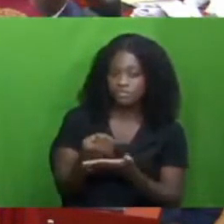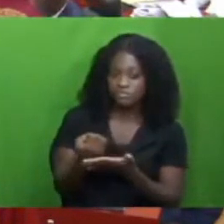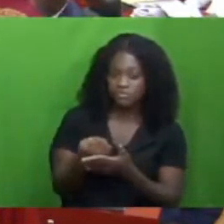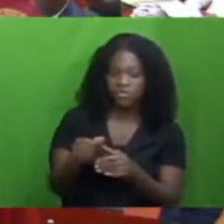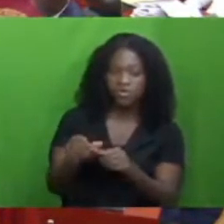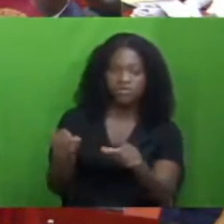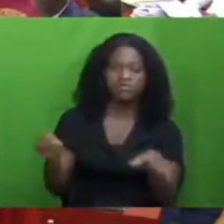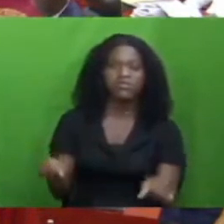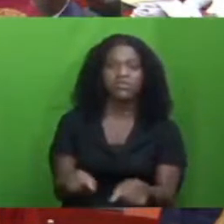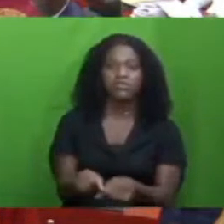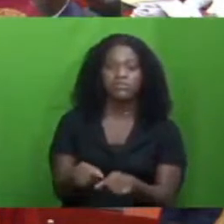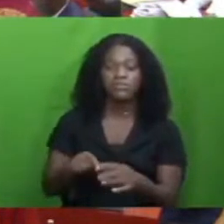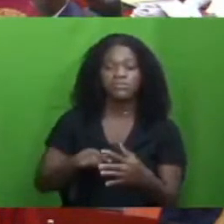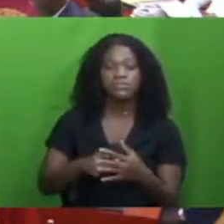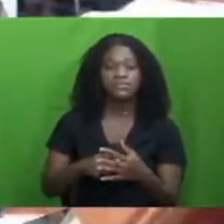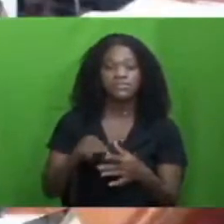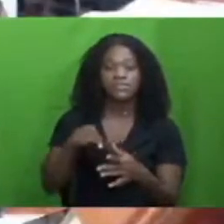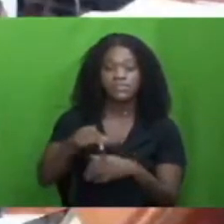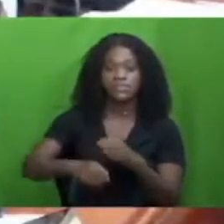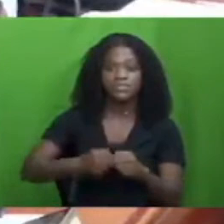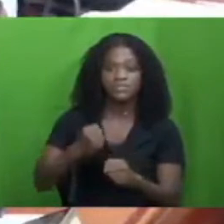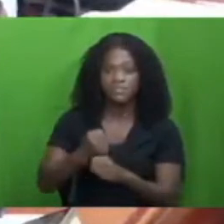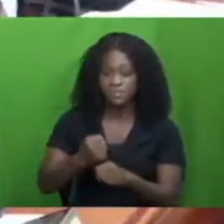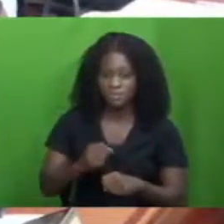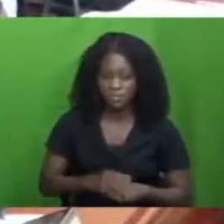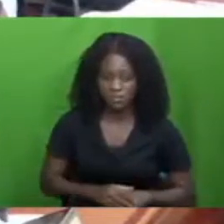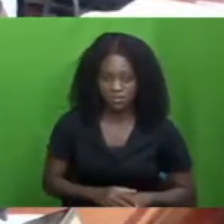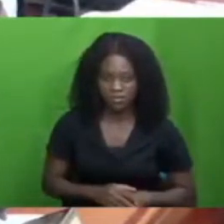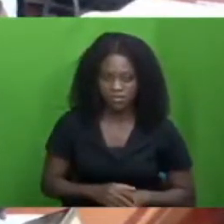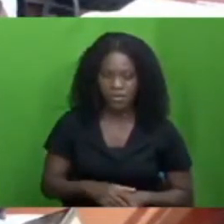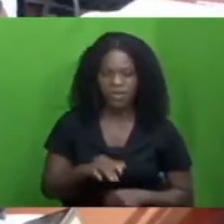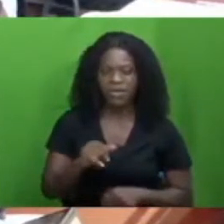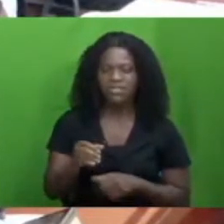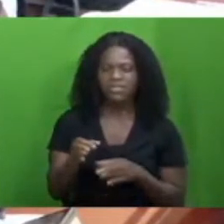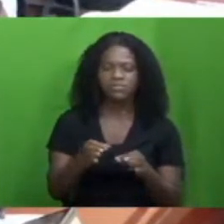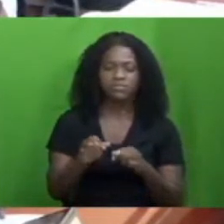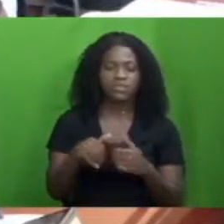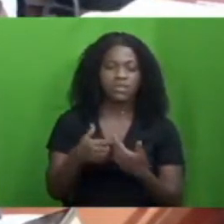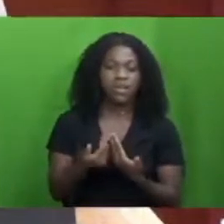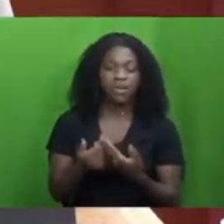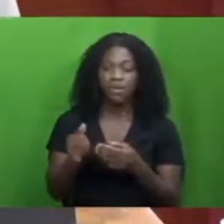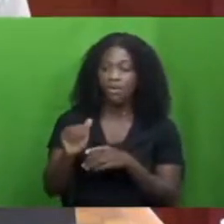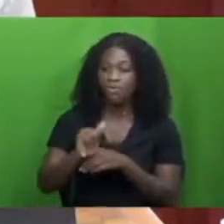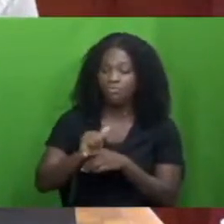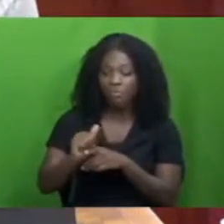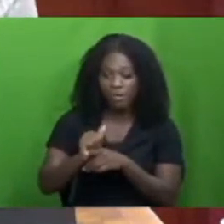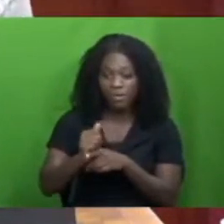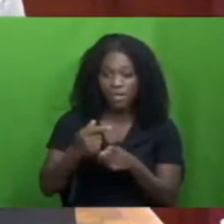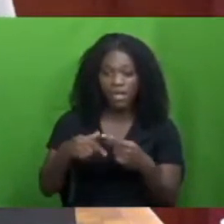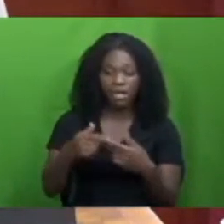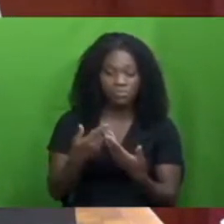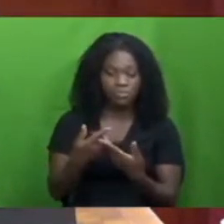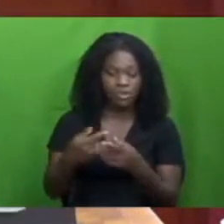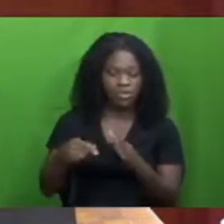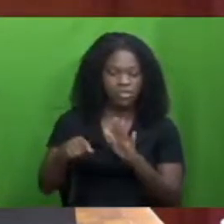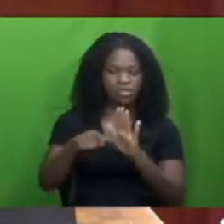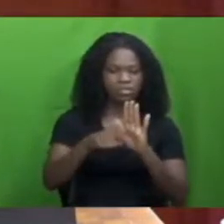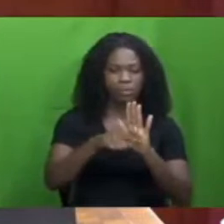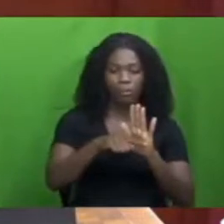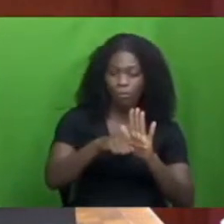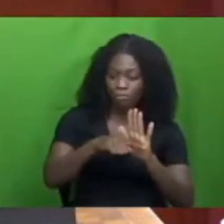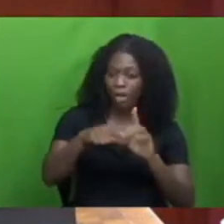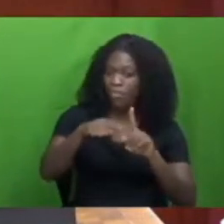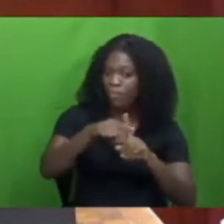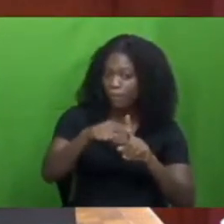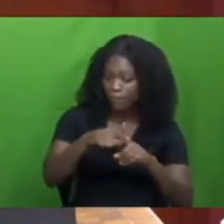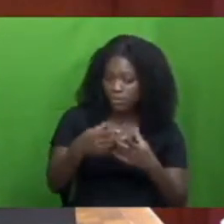the beginning of the year. This is largely explained by factors including the positive sentiments following